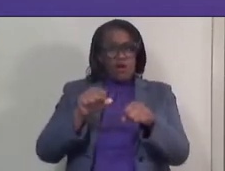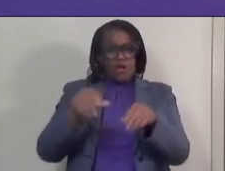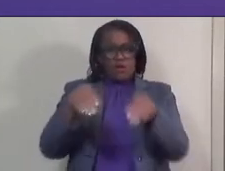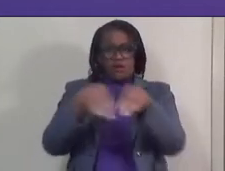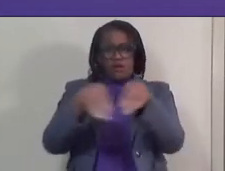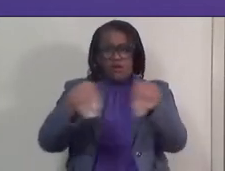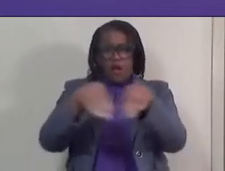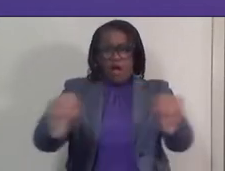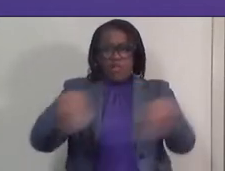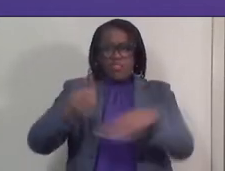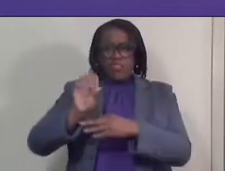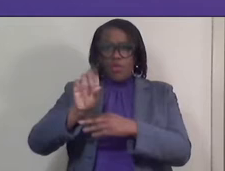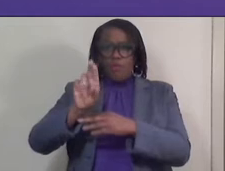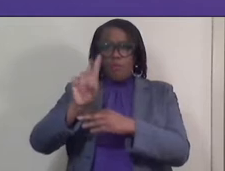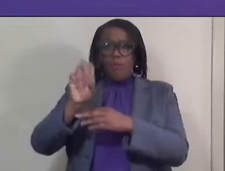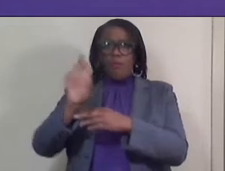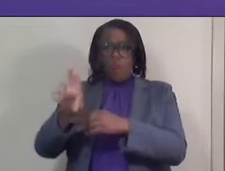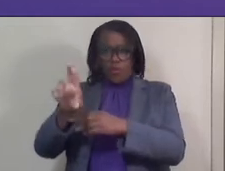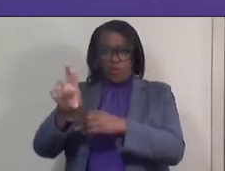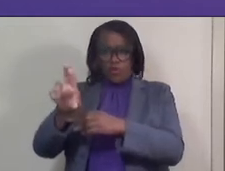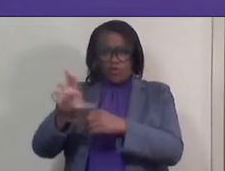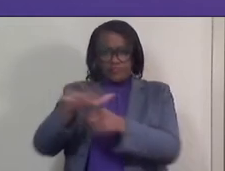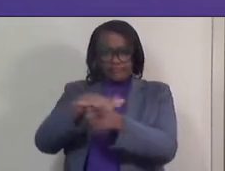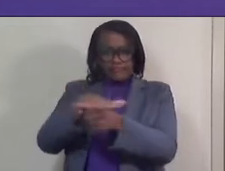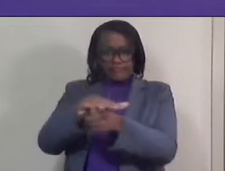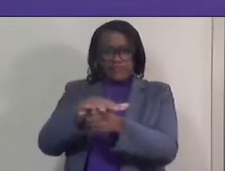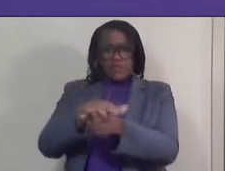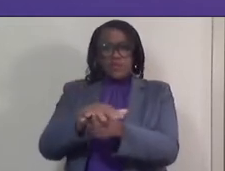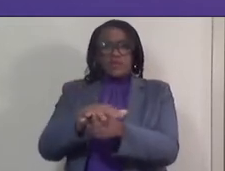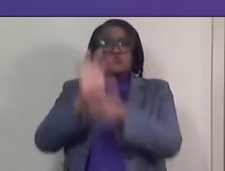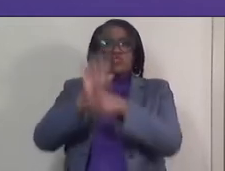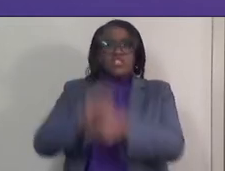in promoting traditional art forms,